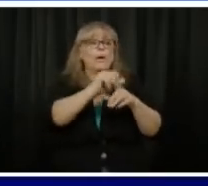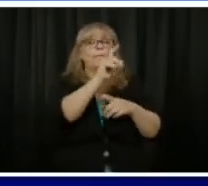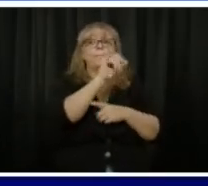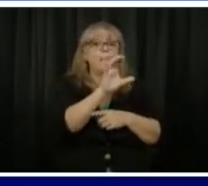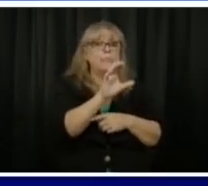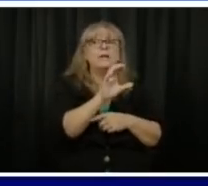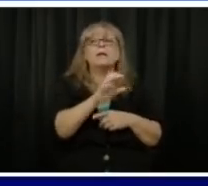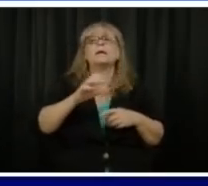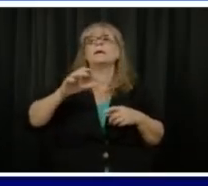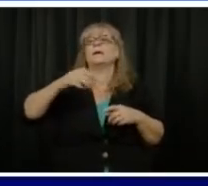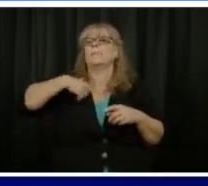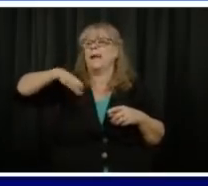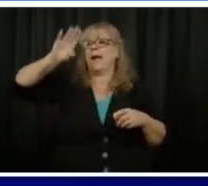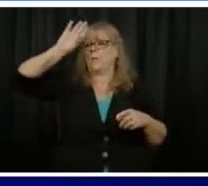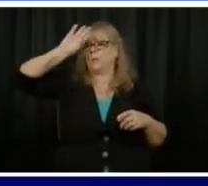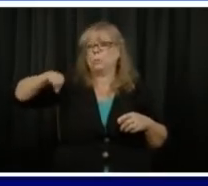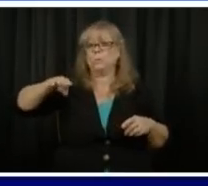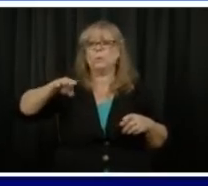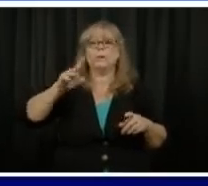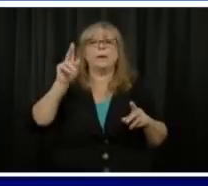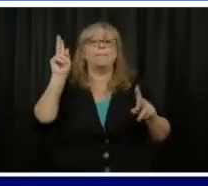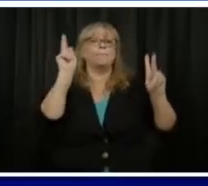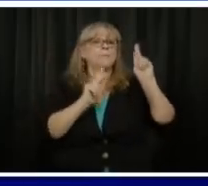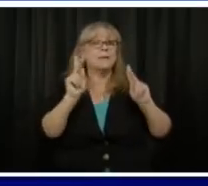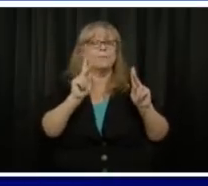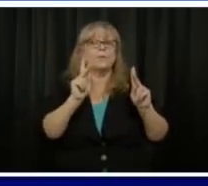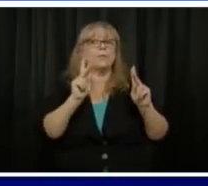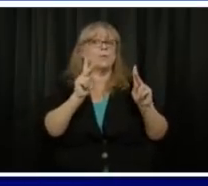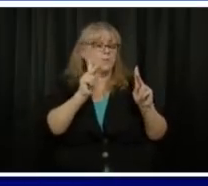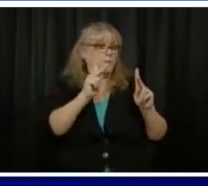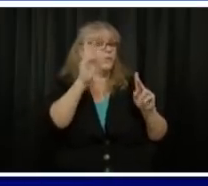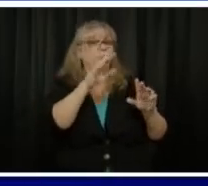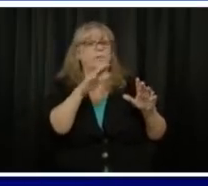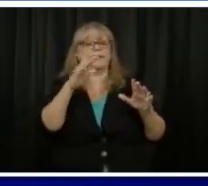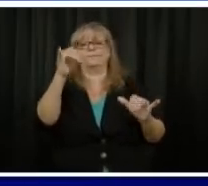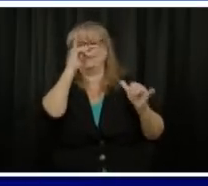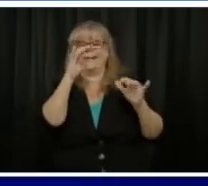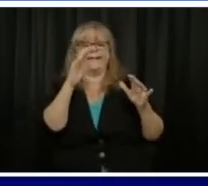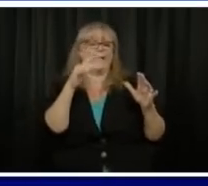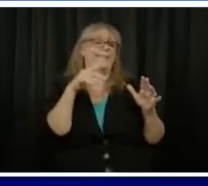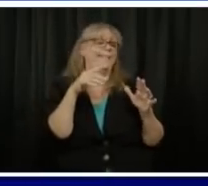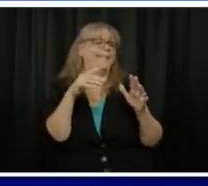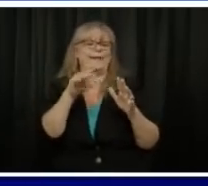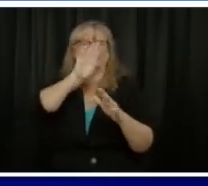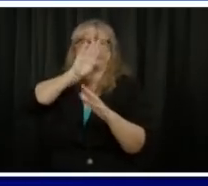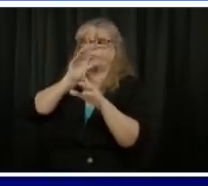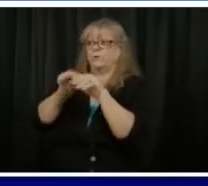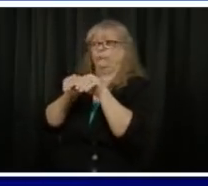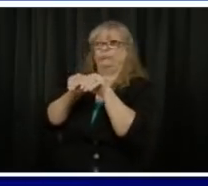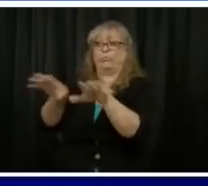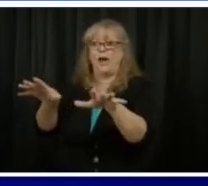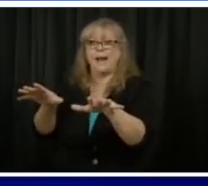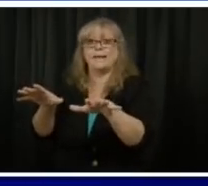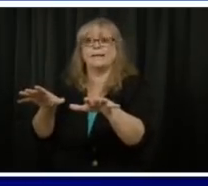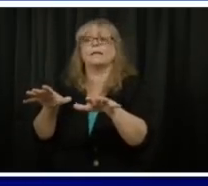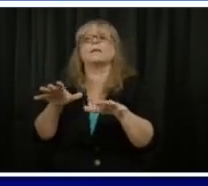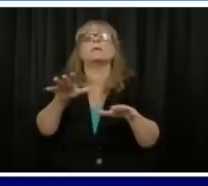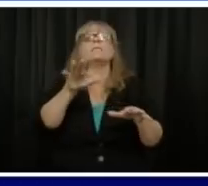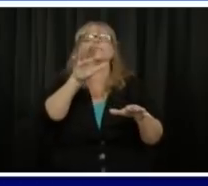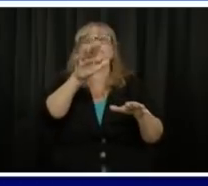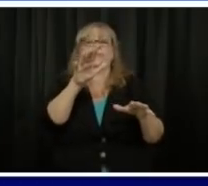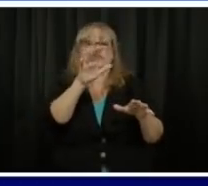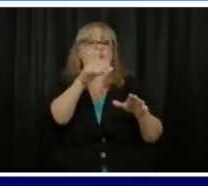alcohol will be 10 o'clock. People can stay out as long as they like. But if you do want to get inebriated, please do it at home with just a few